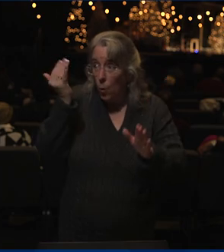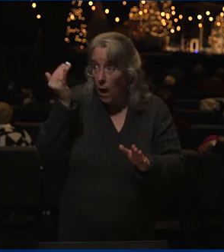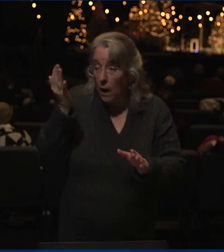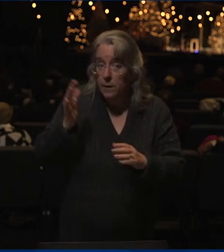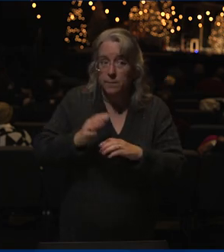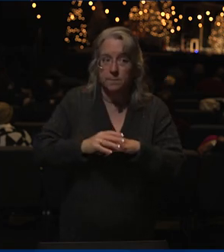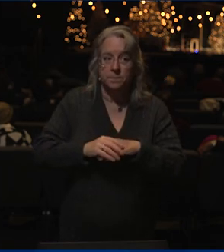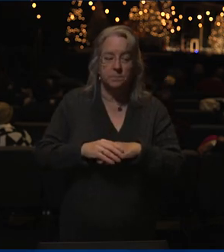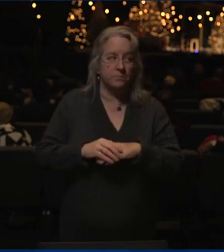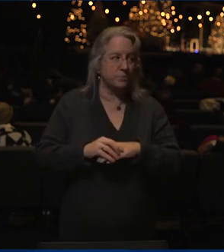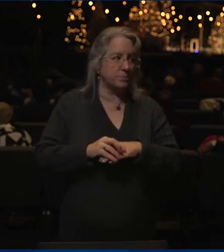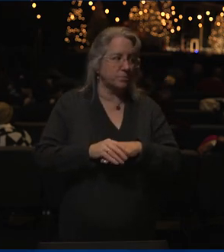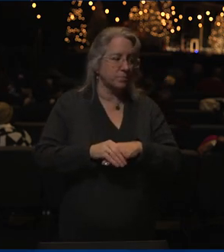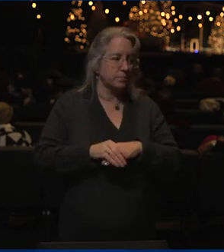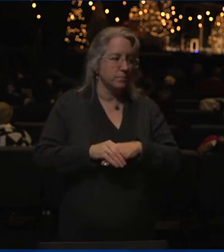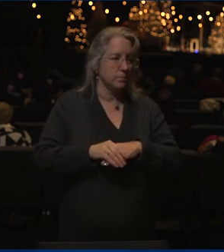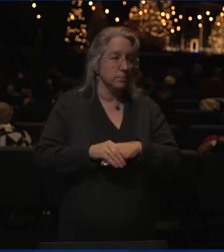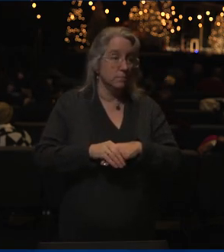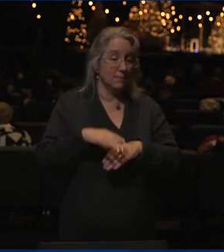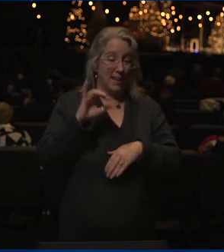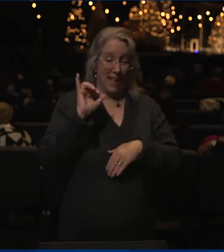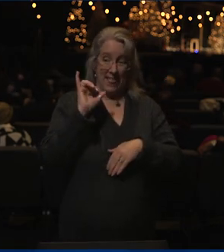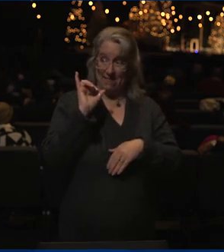It's because that is the heart of God.